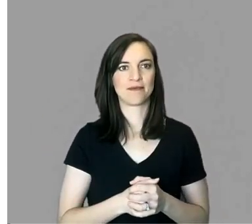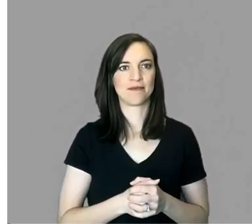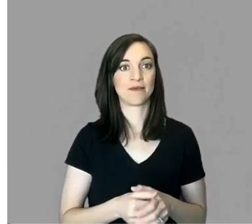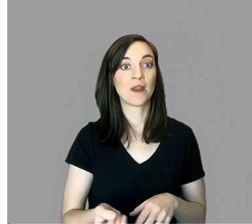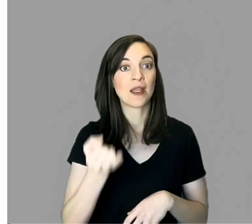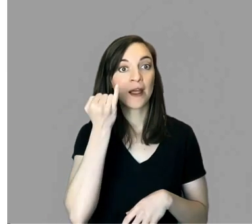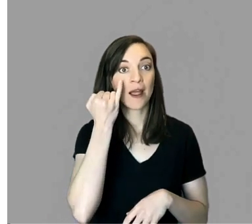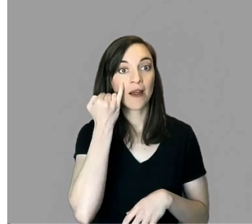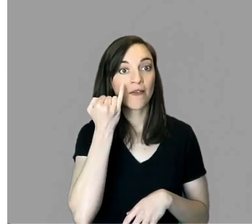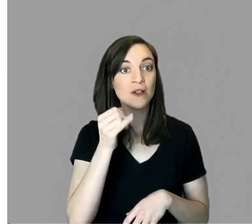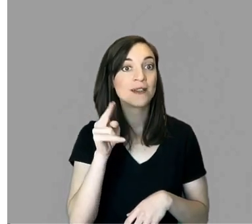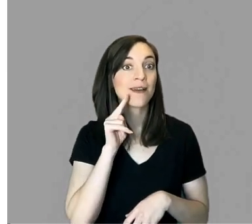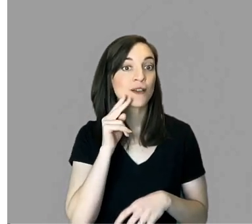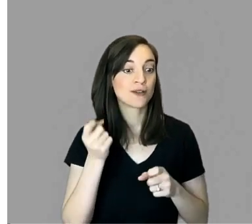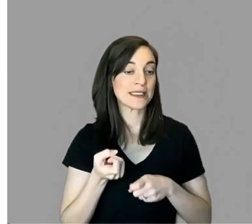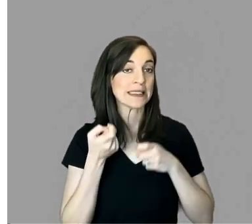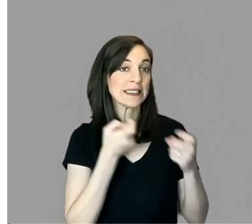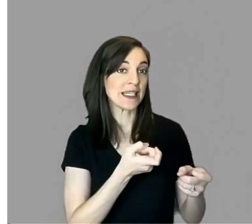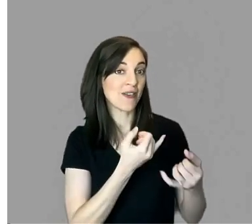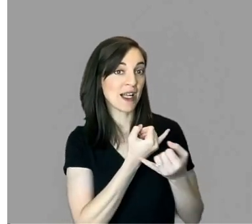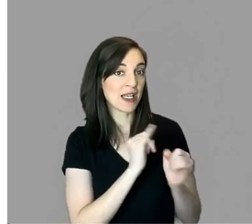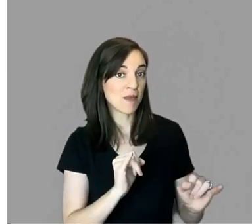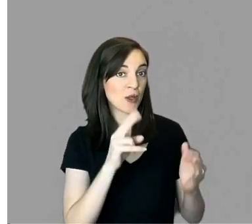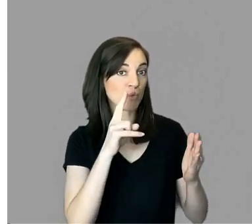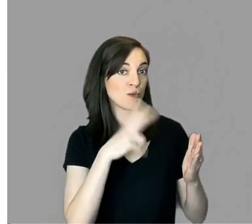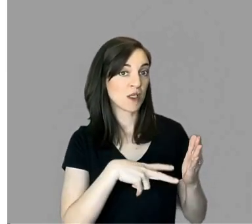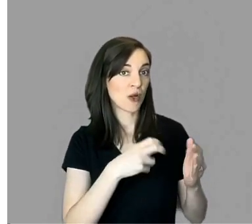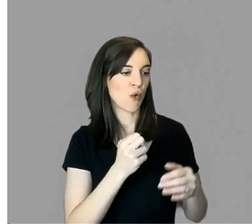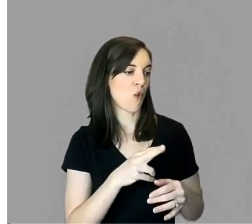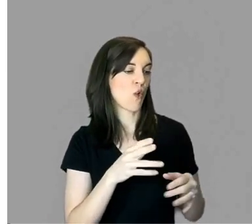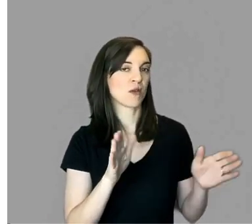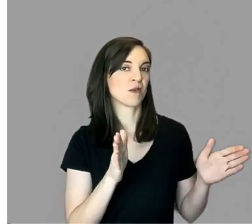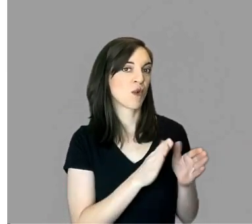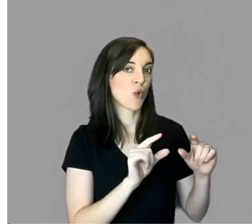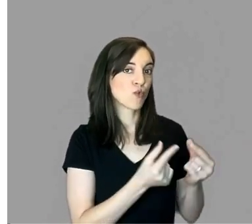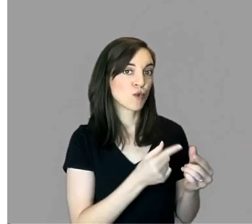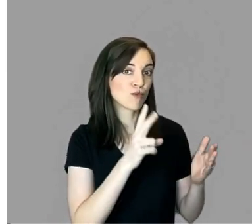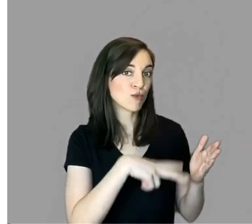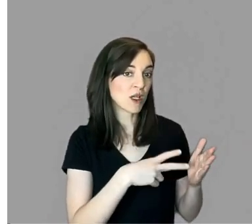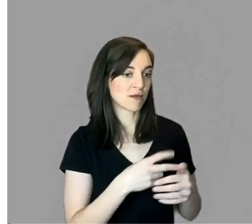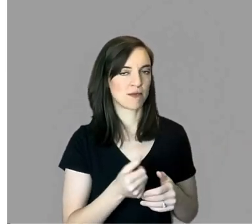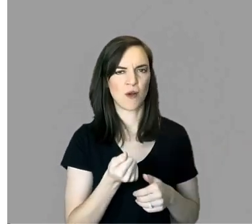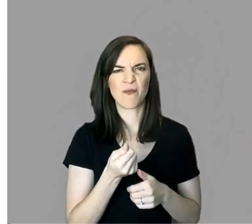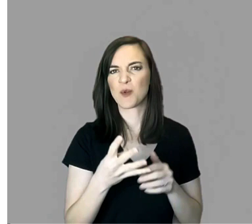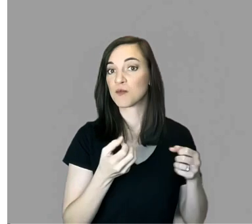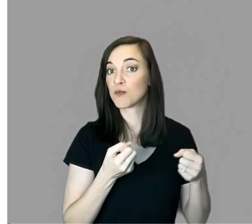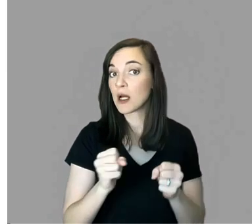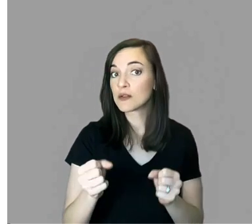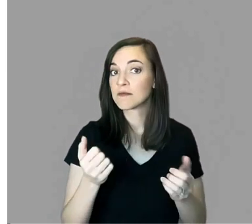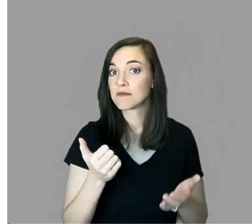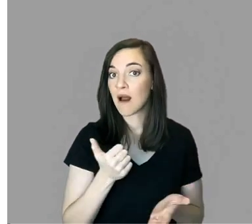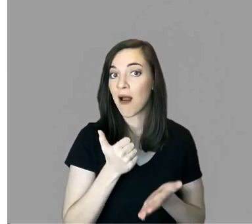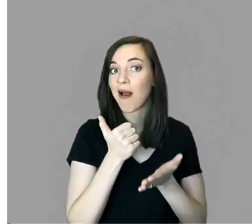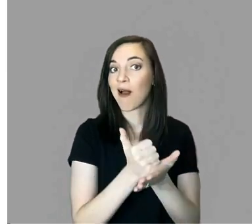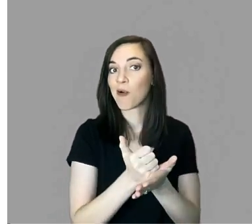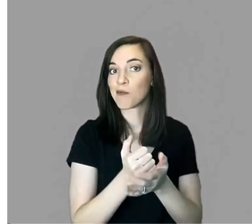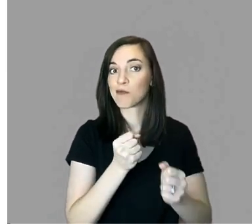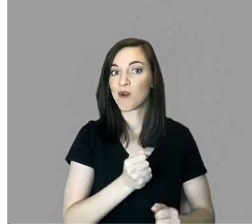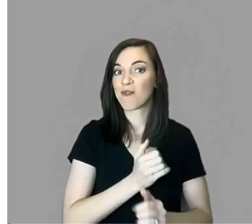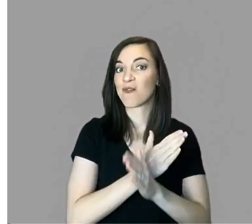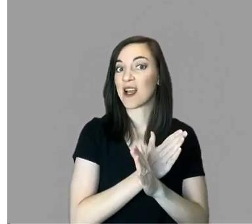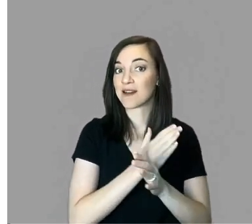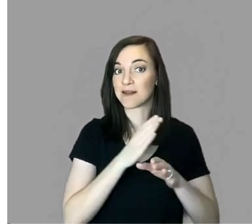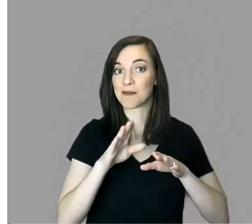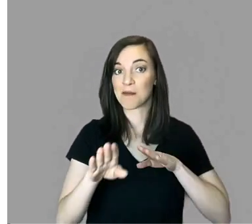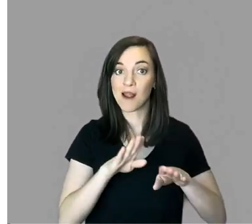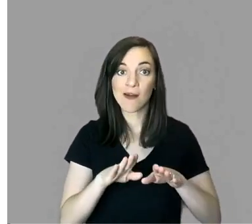how we can prevent the undesirable behavior from occurring. So So if Natasha is given an independent reading